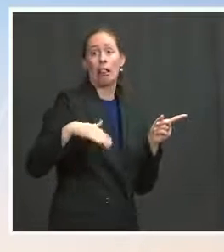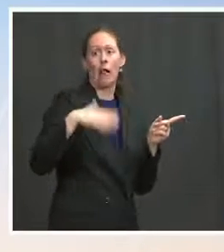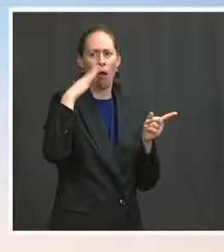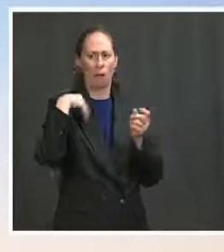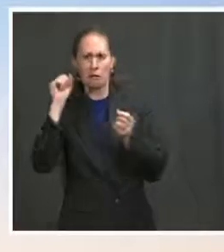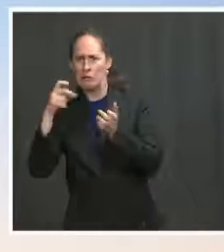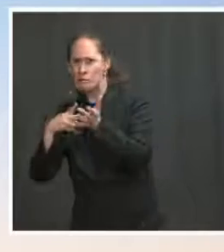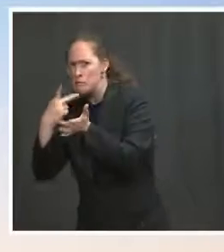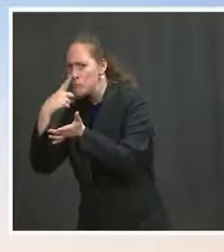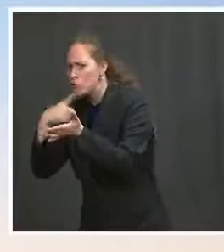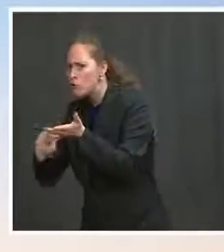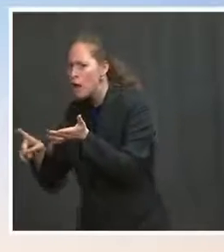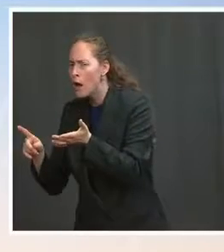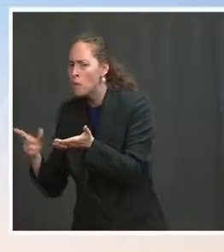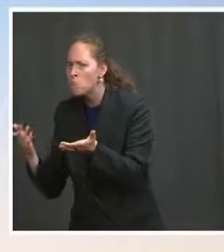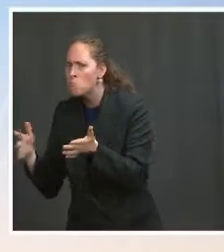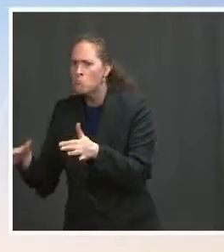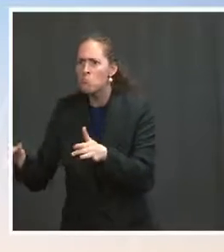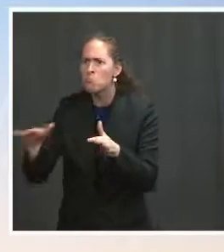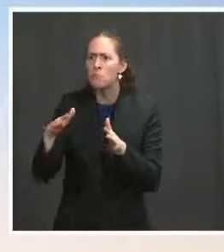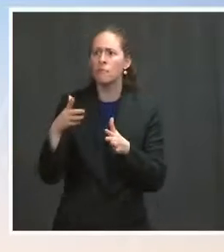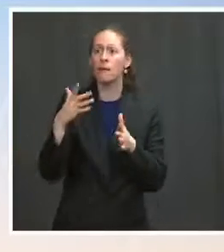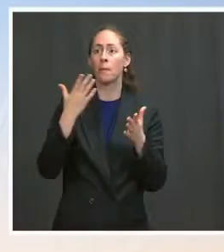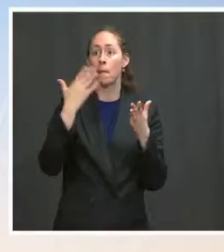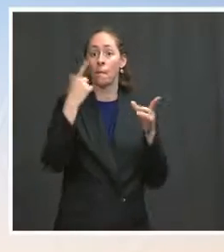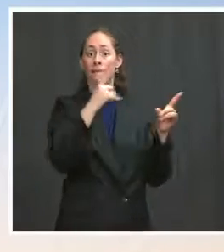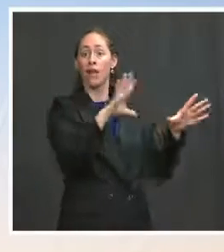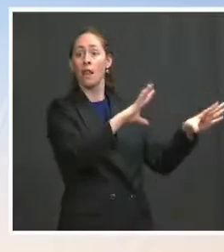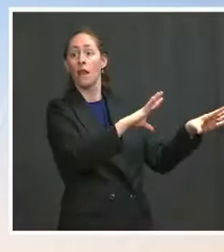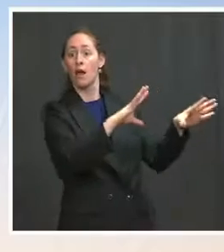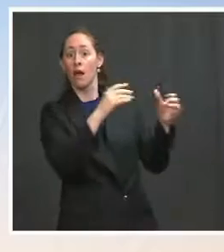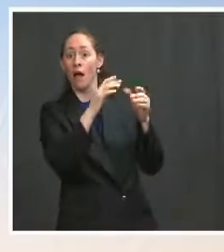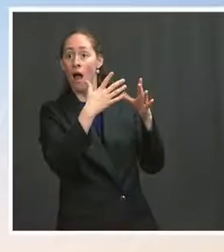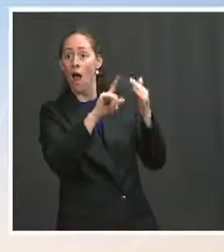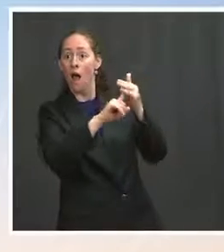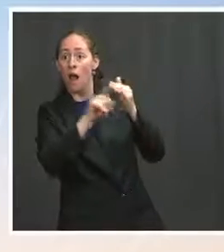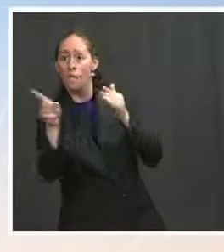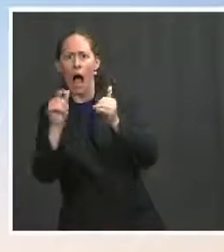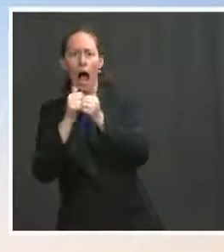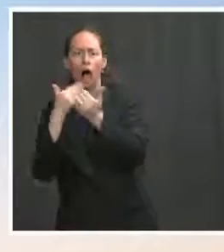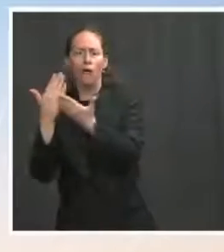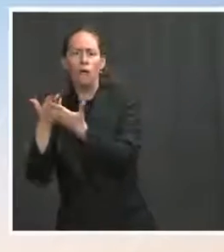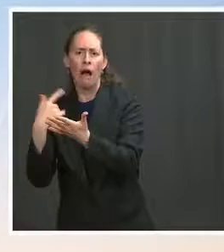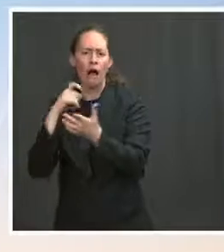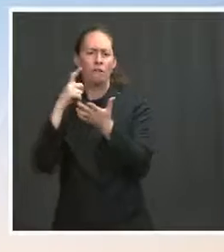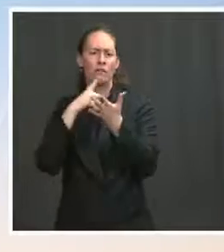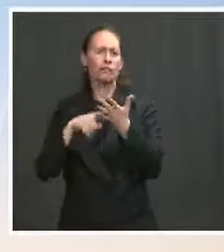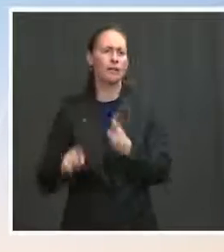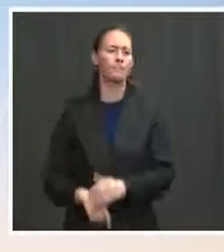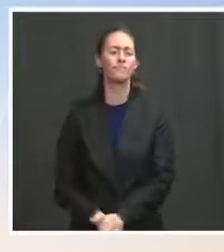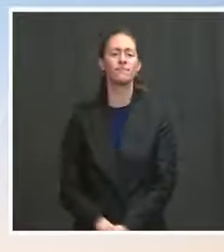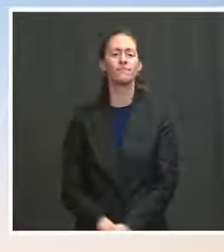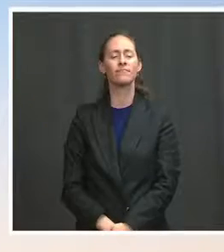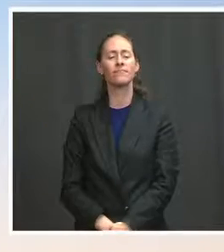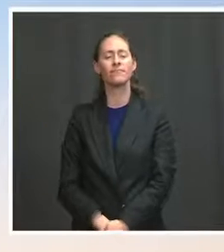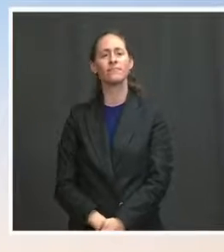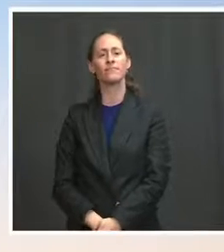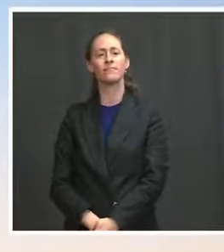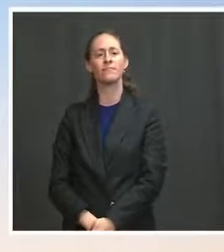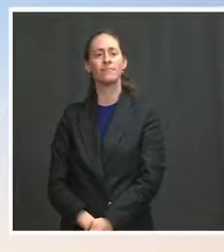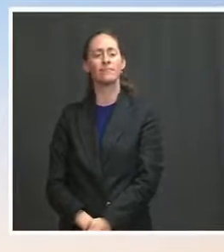if they've already departed Afghanistan, how that would apply. And then I have another question about the manatee population in